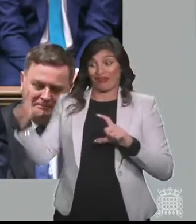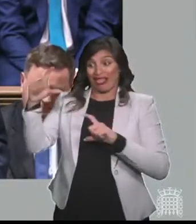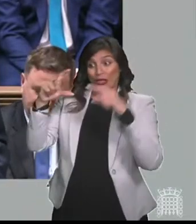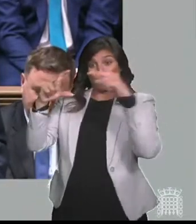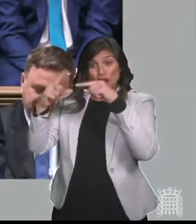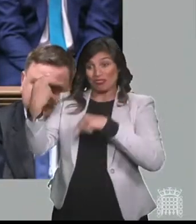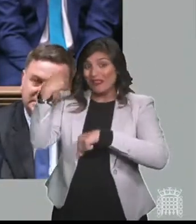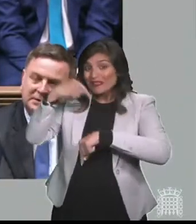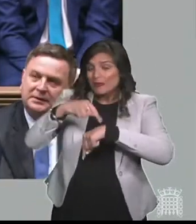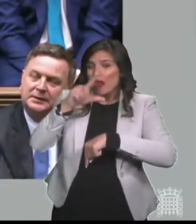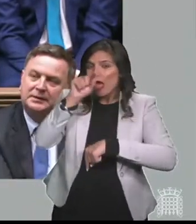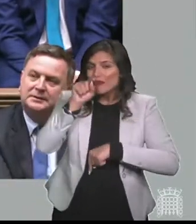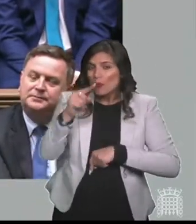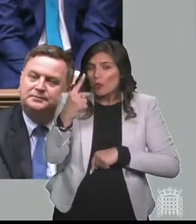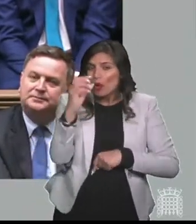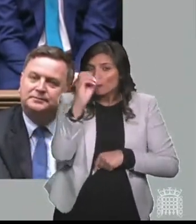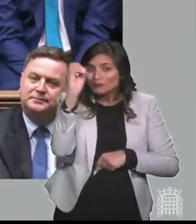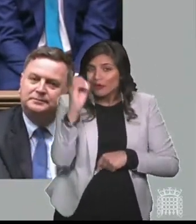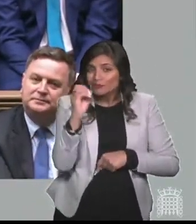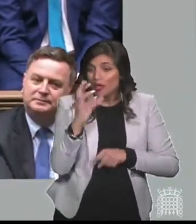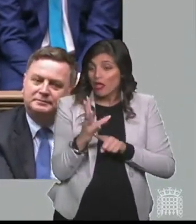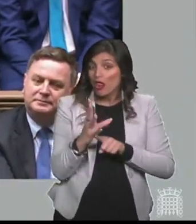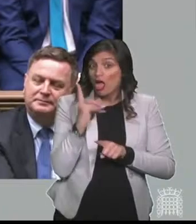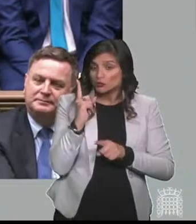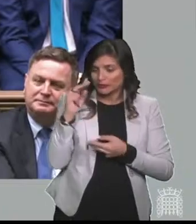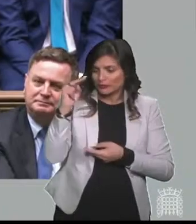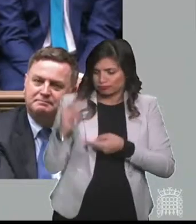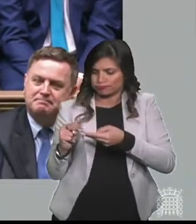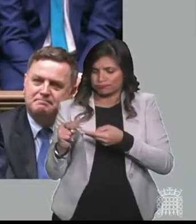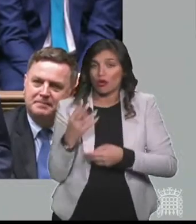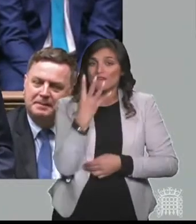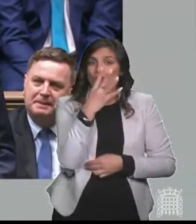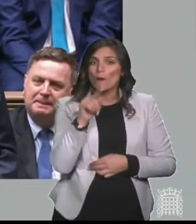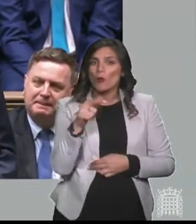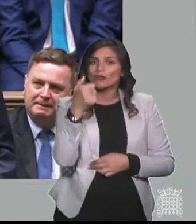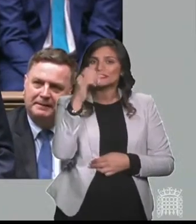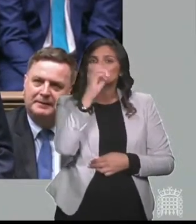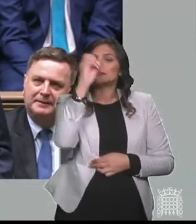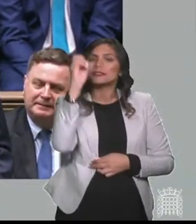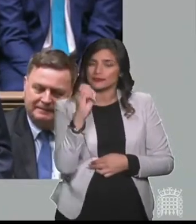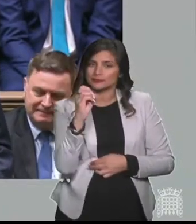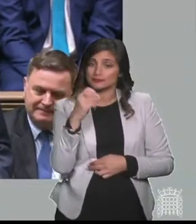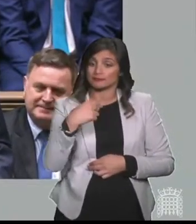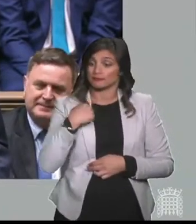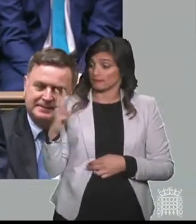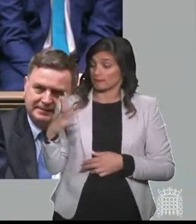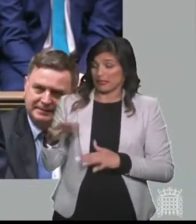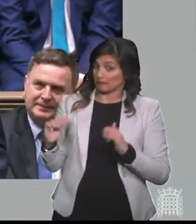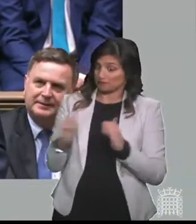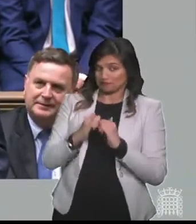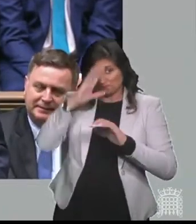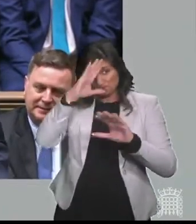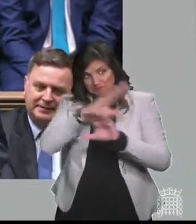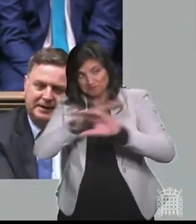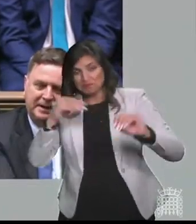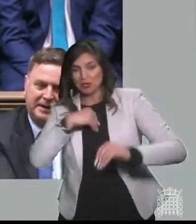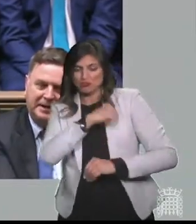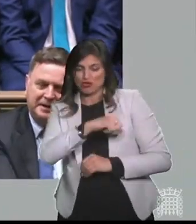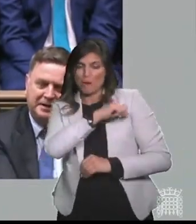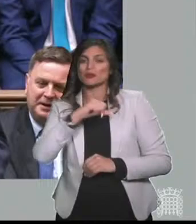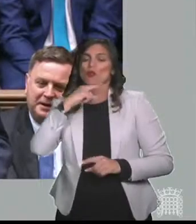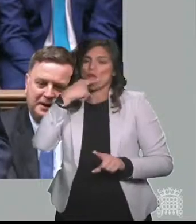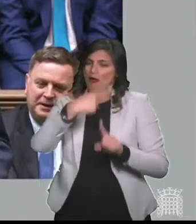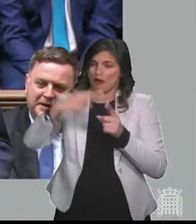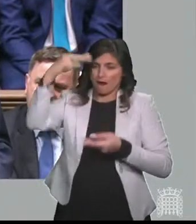11.1%. Last week it fell to 4.6%. We promised to halve inflation and we have halved it.